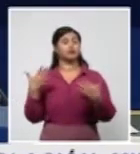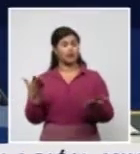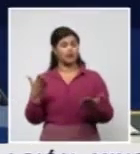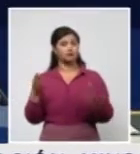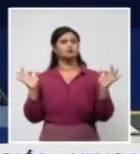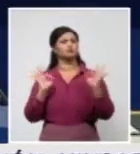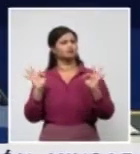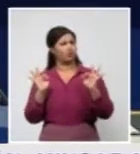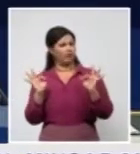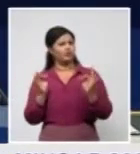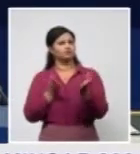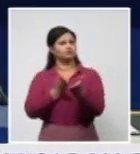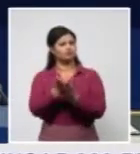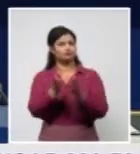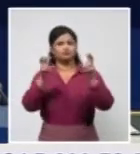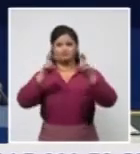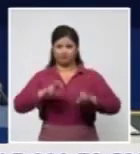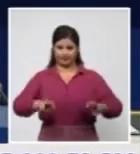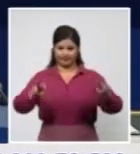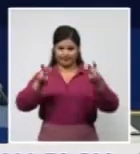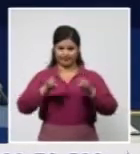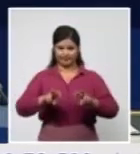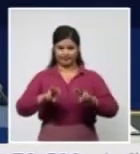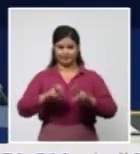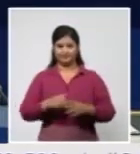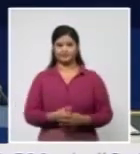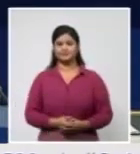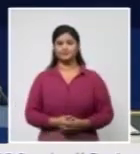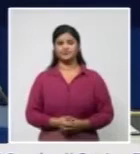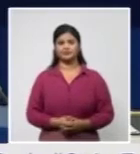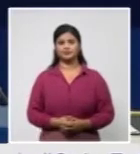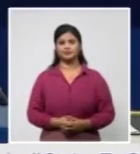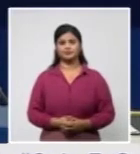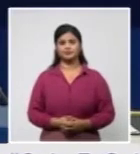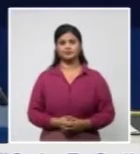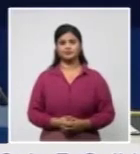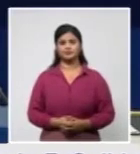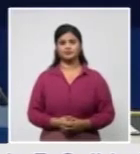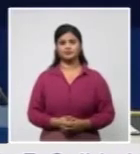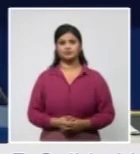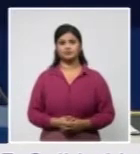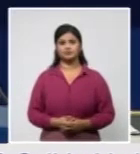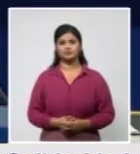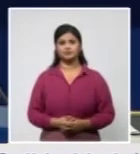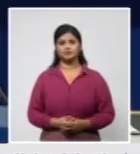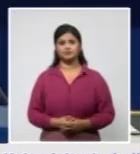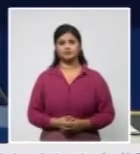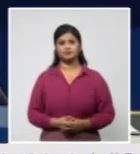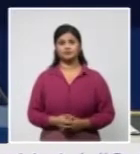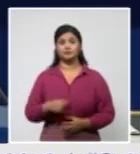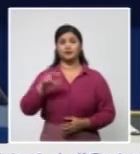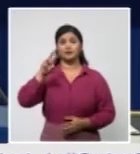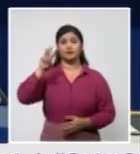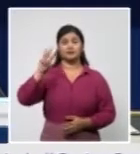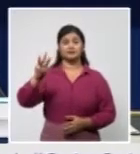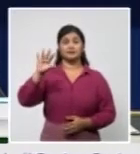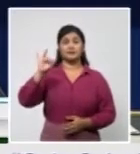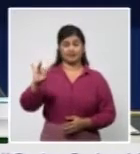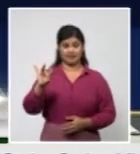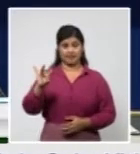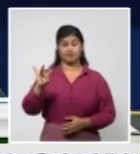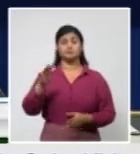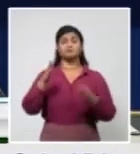respectively. As you can see, the rate is about the same, with only a slight difference between